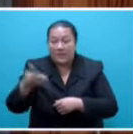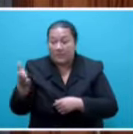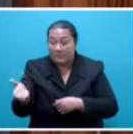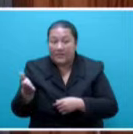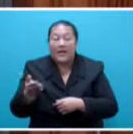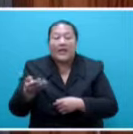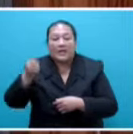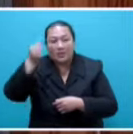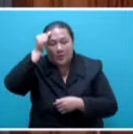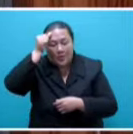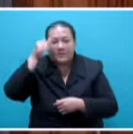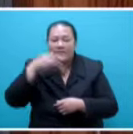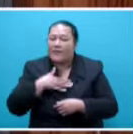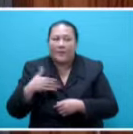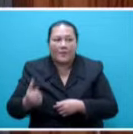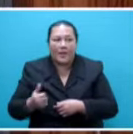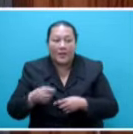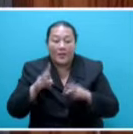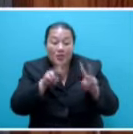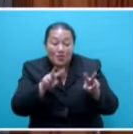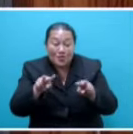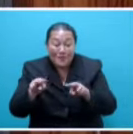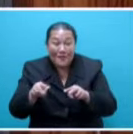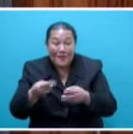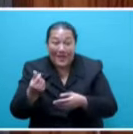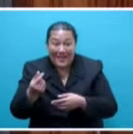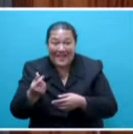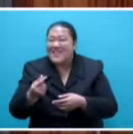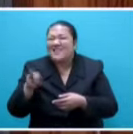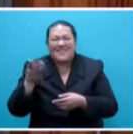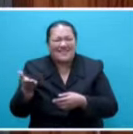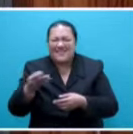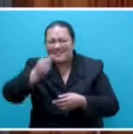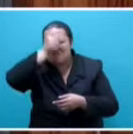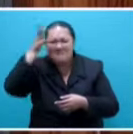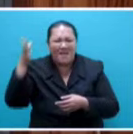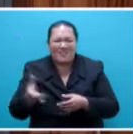for money to support your policies and to run the government, we need